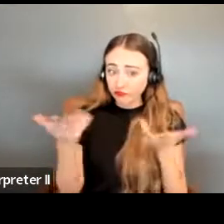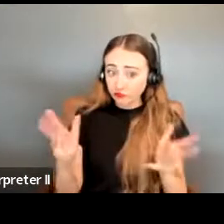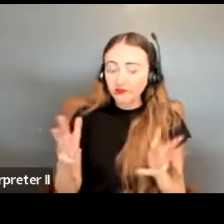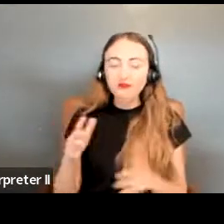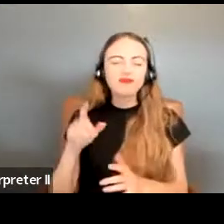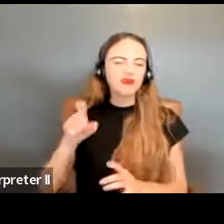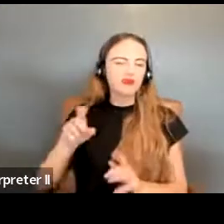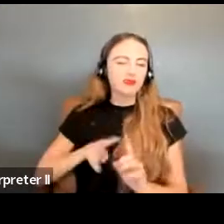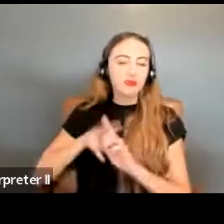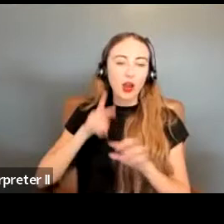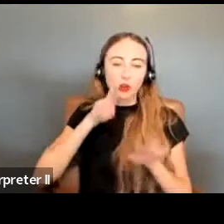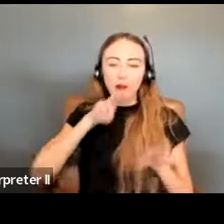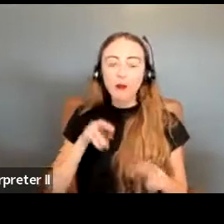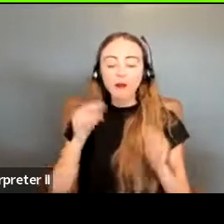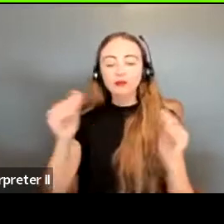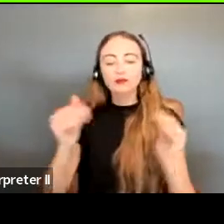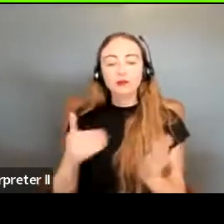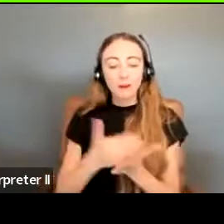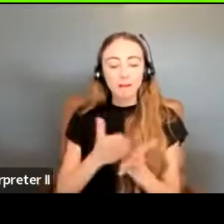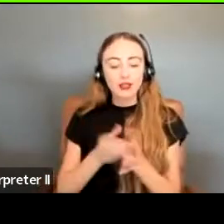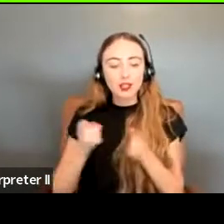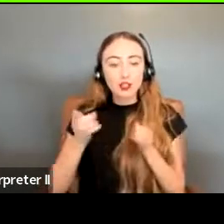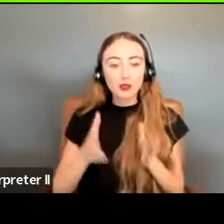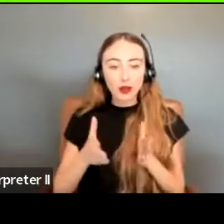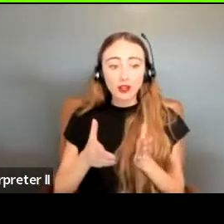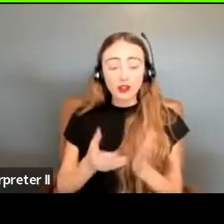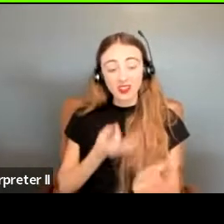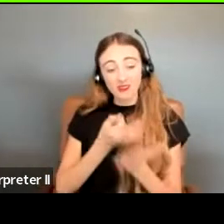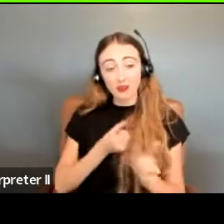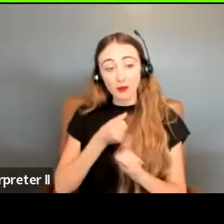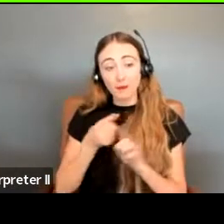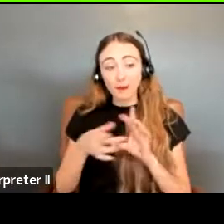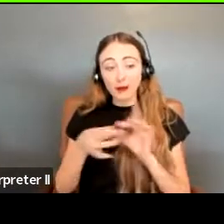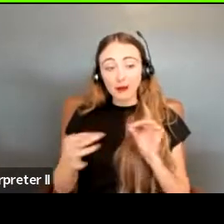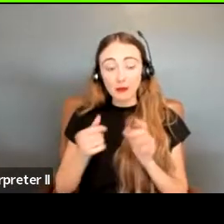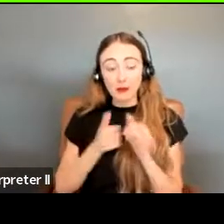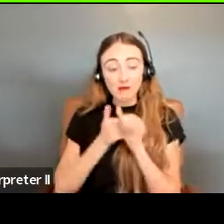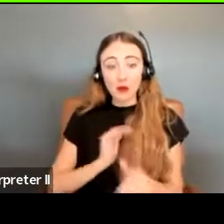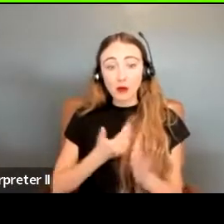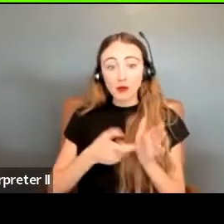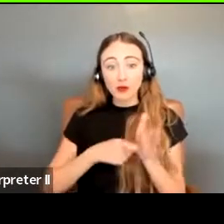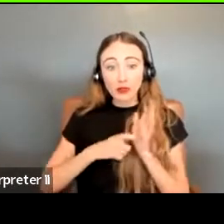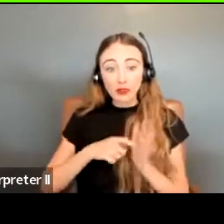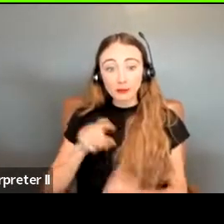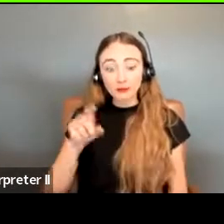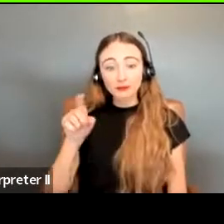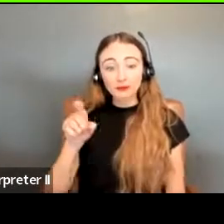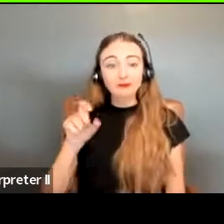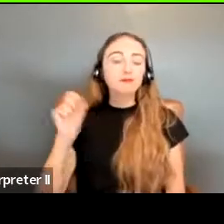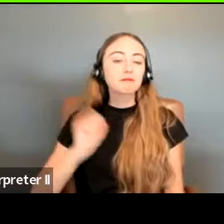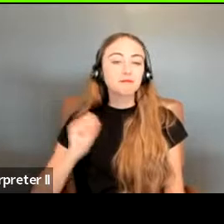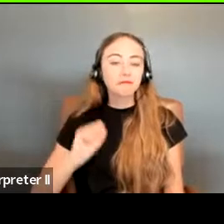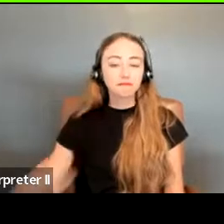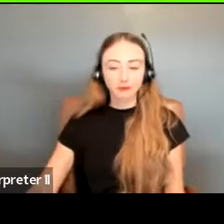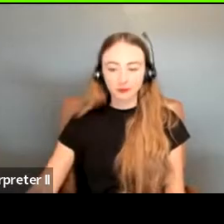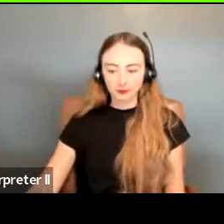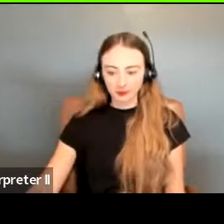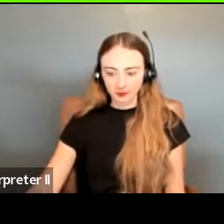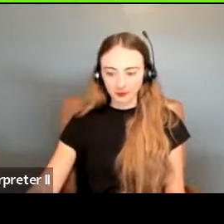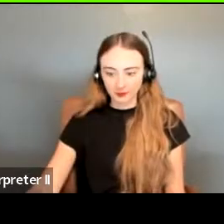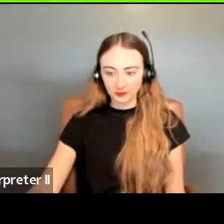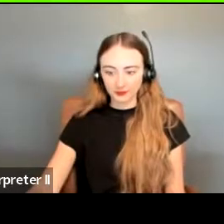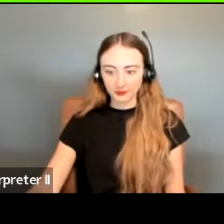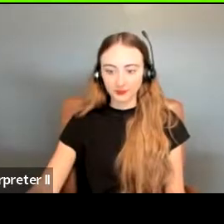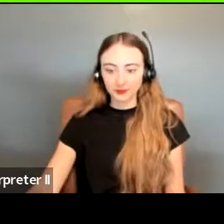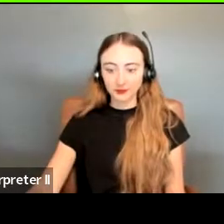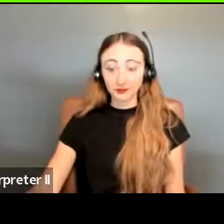filed. Mr. Deputy Budget Director, does the measure's fiscal impact statement comply with council requirements? Yes, it does. Without objection, this